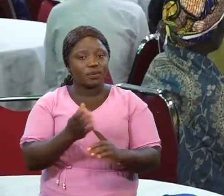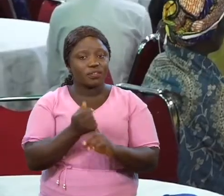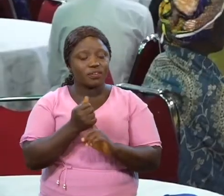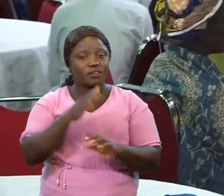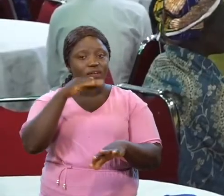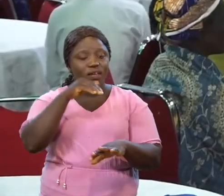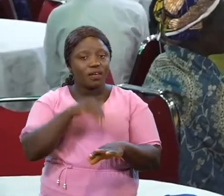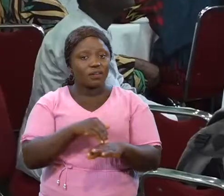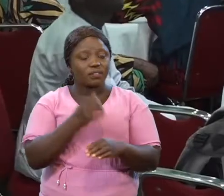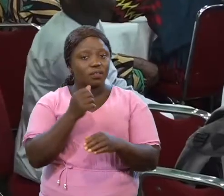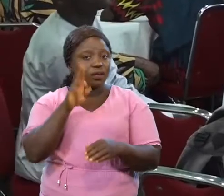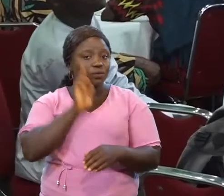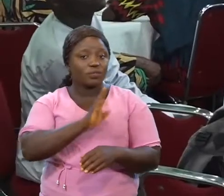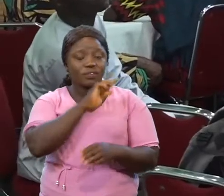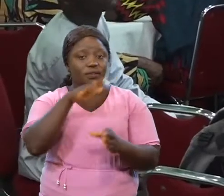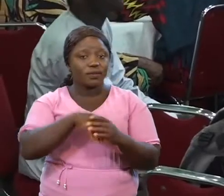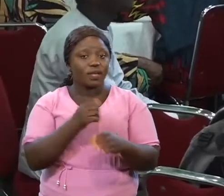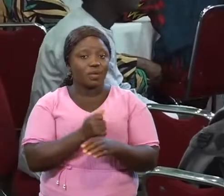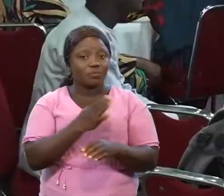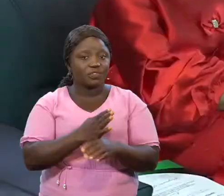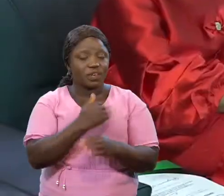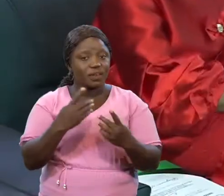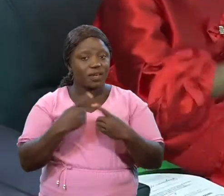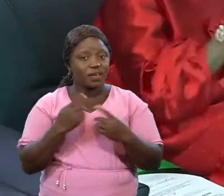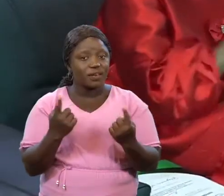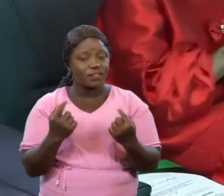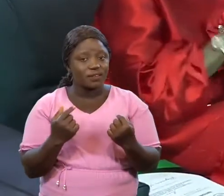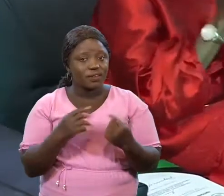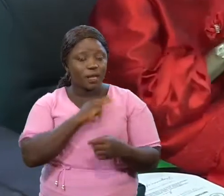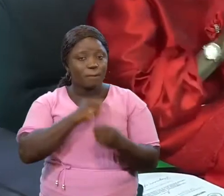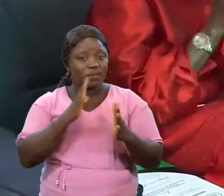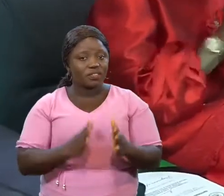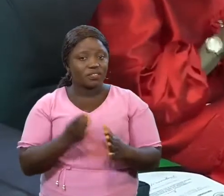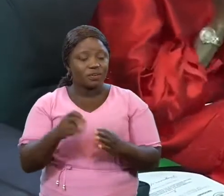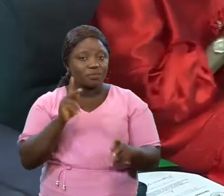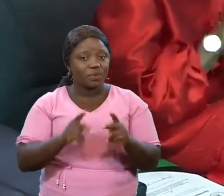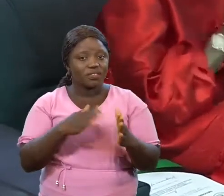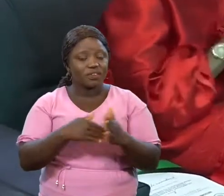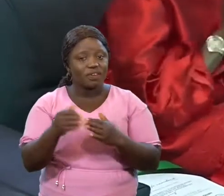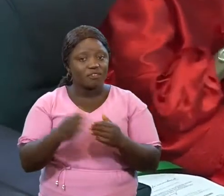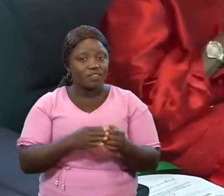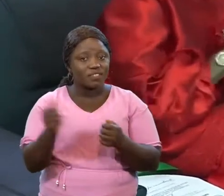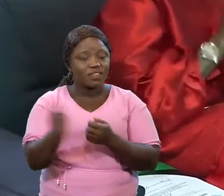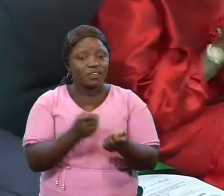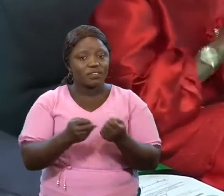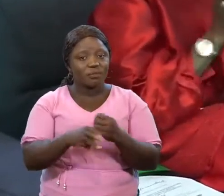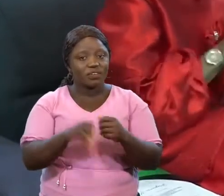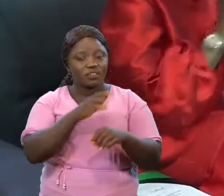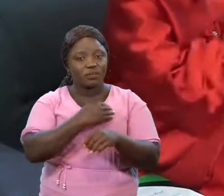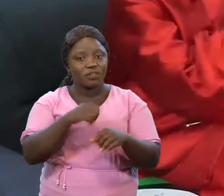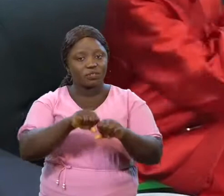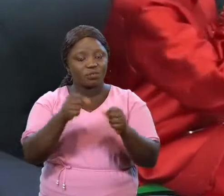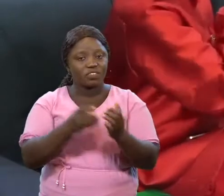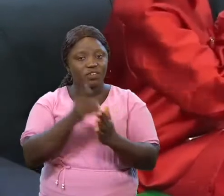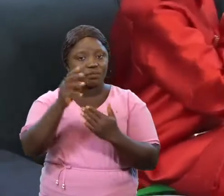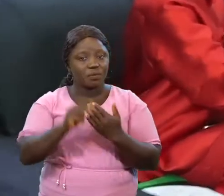event took place at the Rockview Hotel, Abuja, and had in attendance Minister of Humanitarian Affairs, Disaster